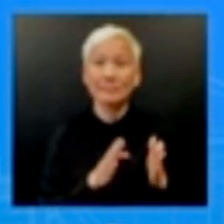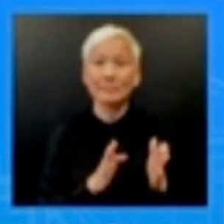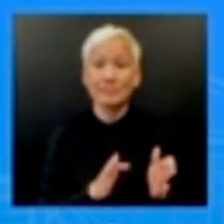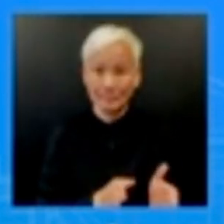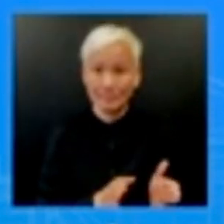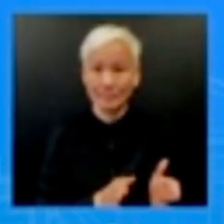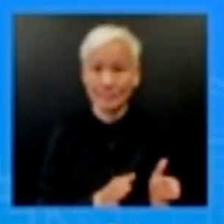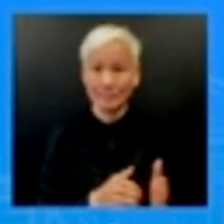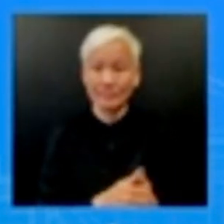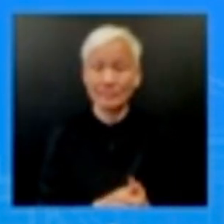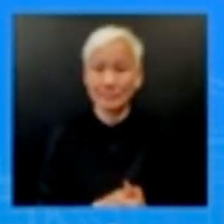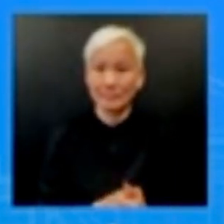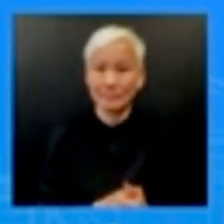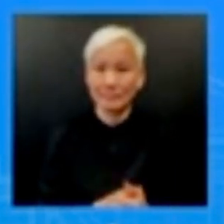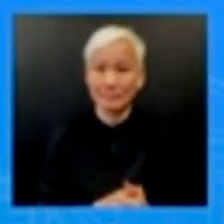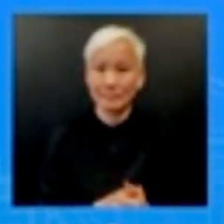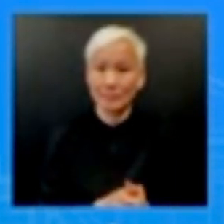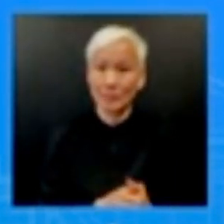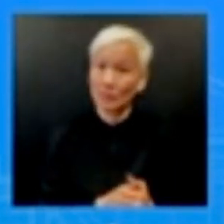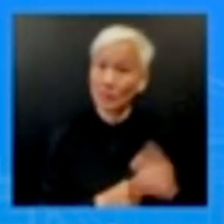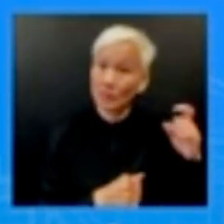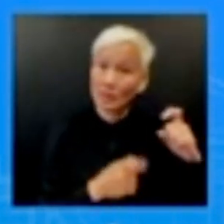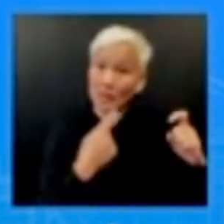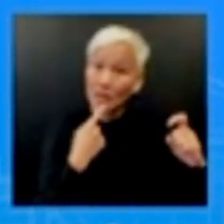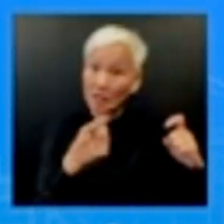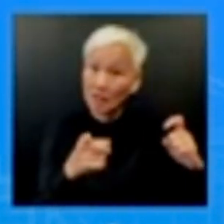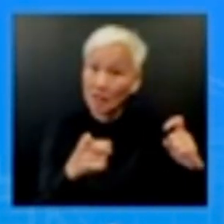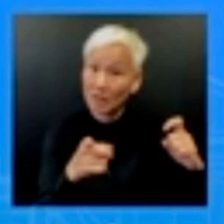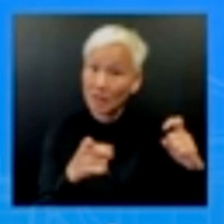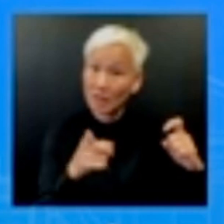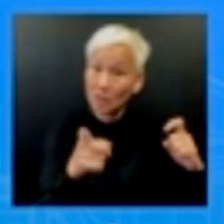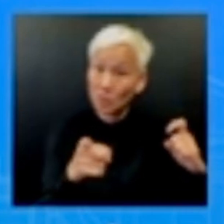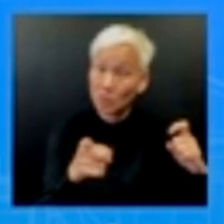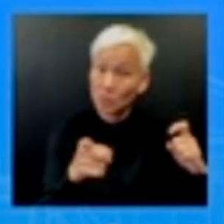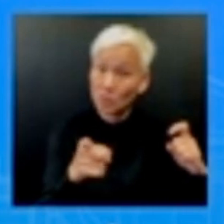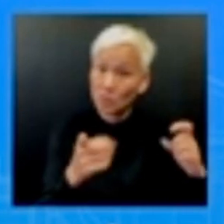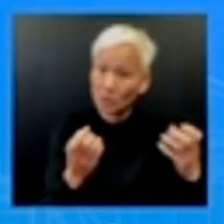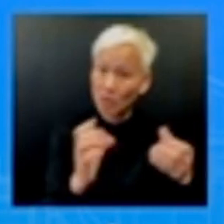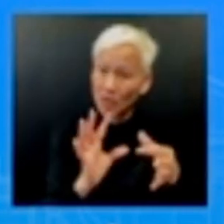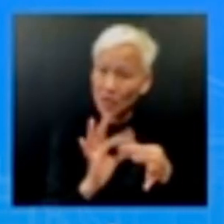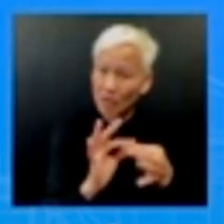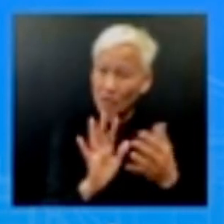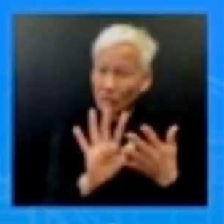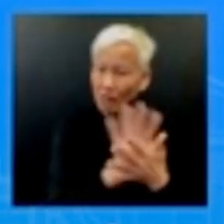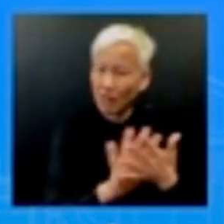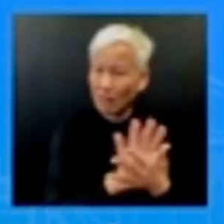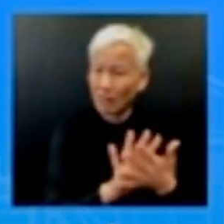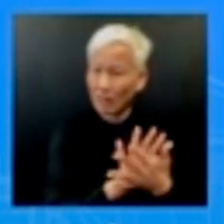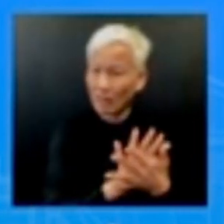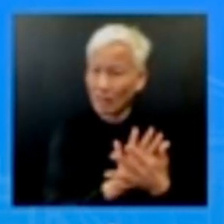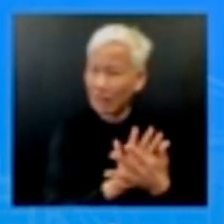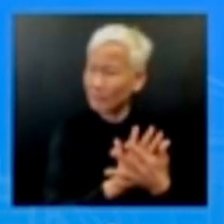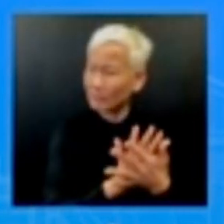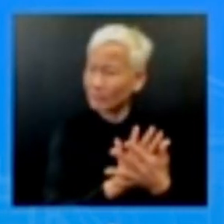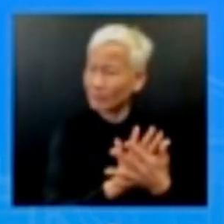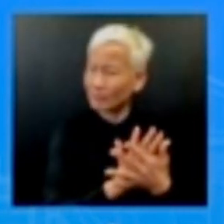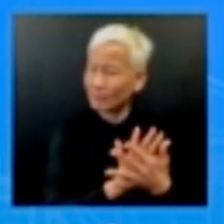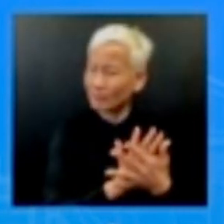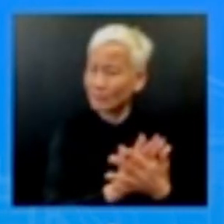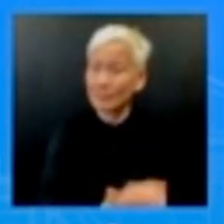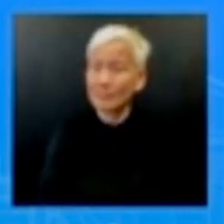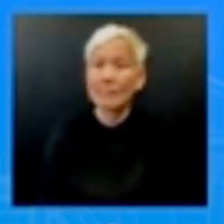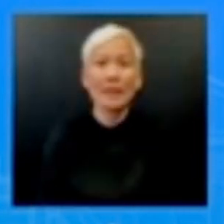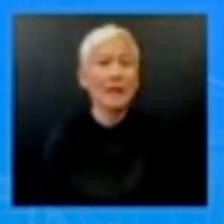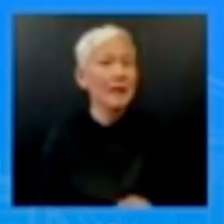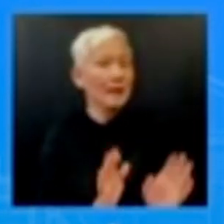And I'm saying that this is the U.S., this is not China, this is not Russia. This is not Russia. Okay. What you are doing, you are